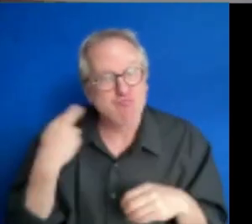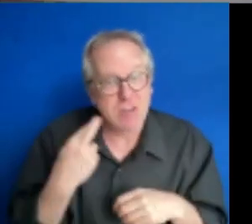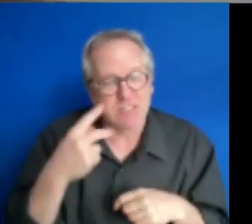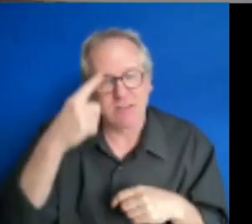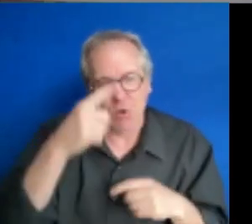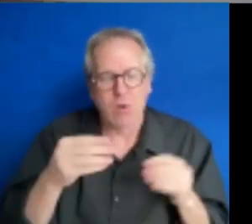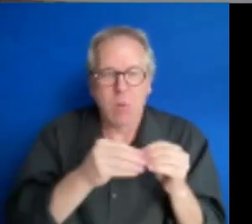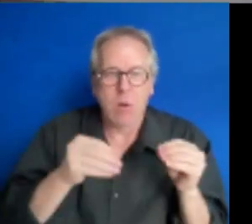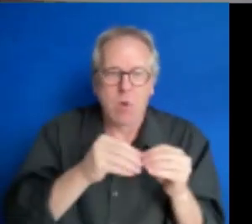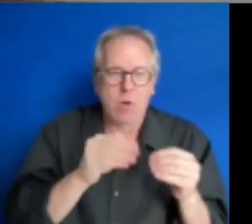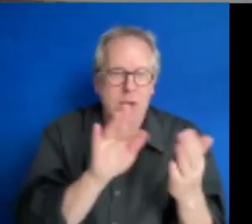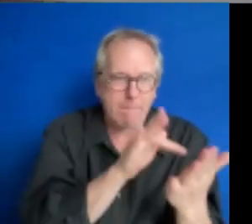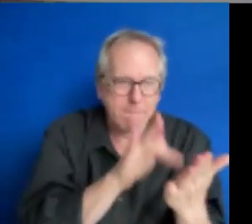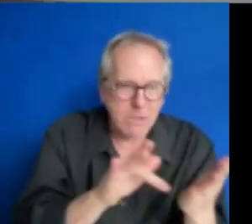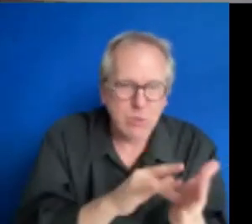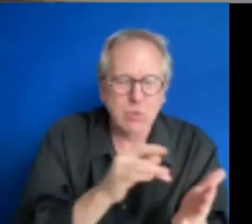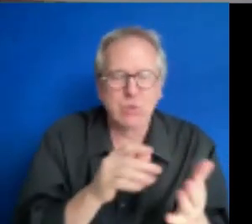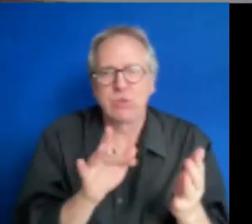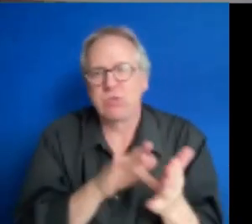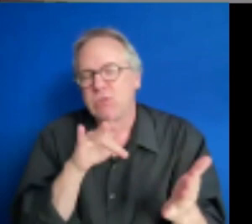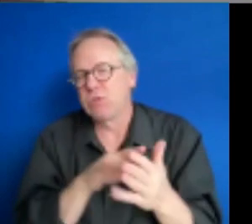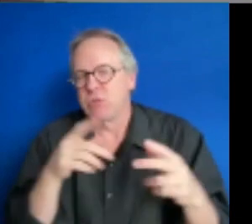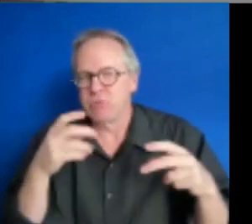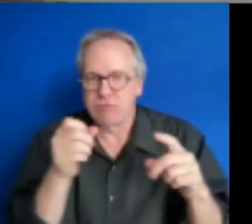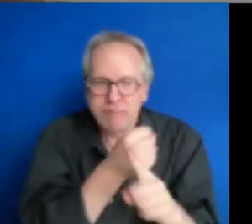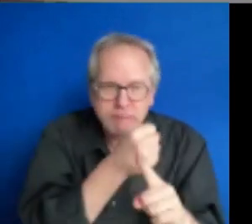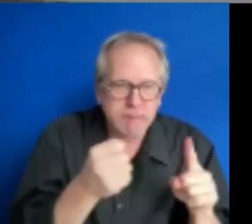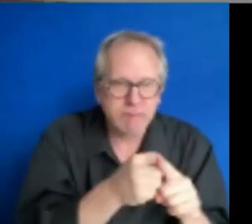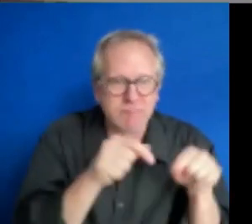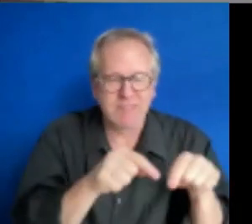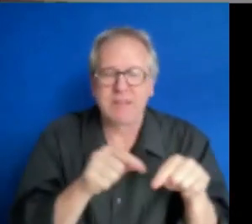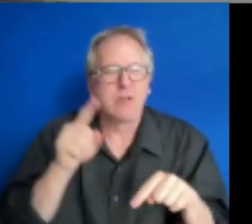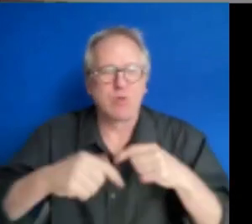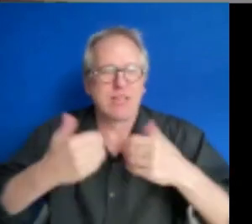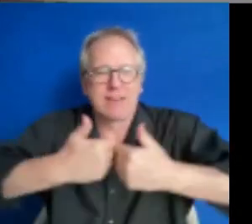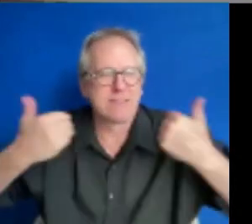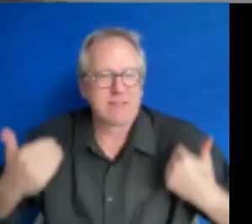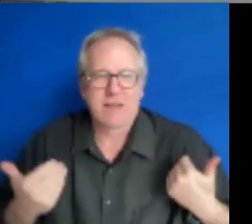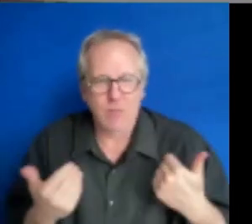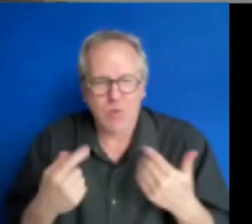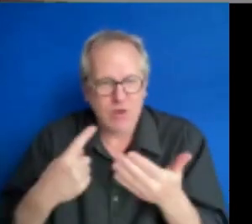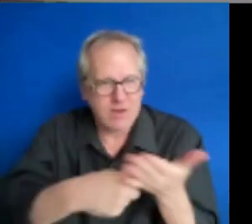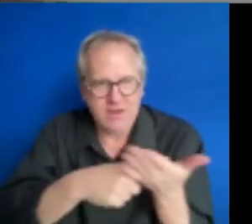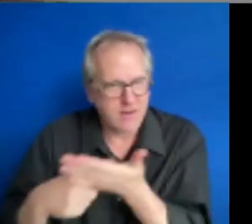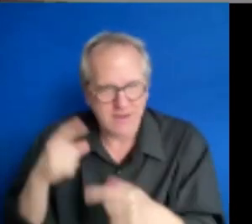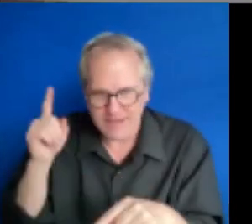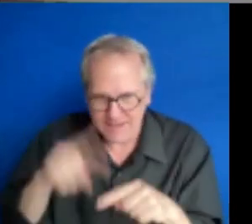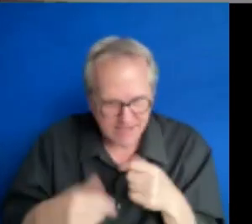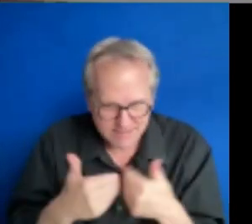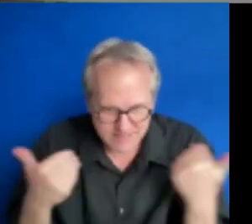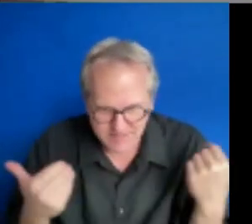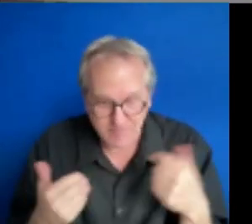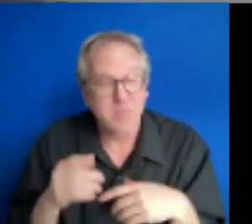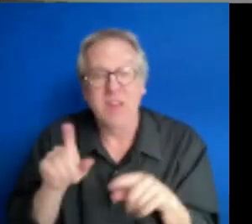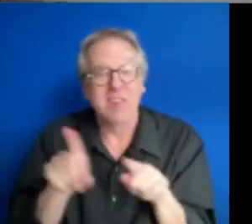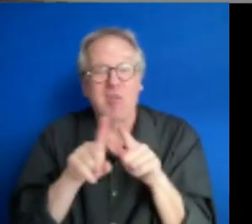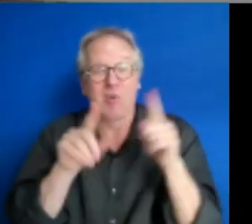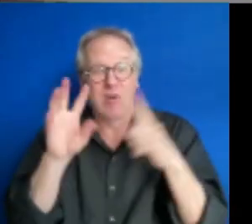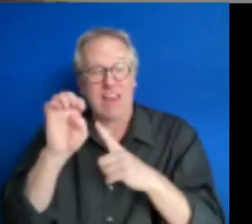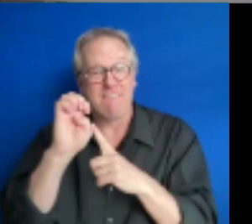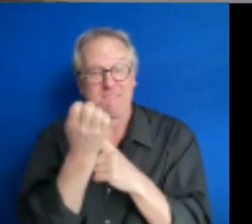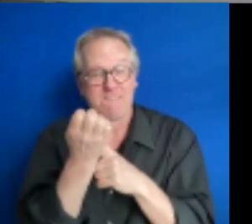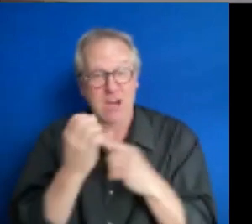further abuse. And so we can't separate these two conversations. even in our environmental justice